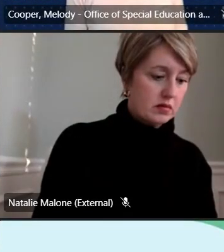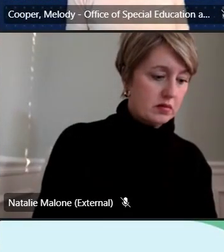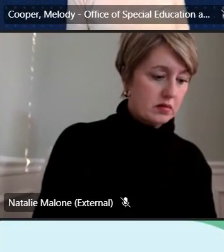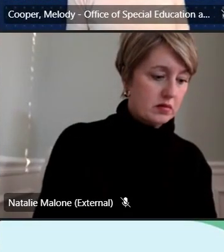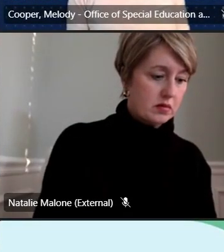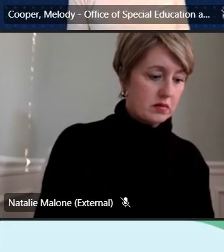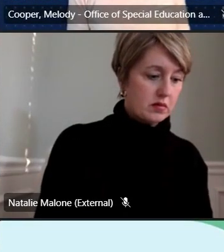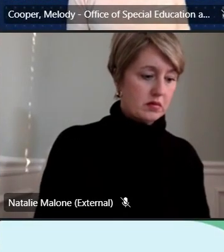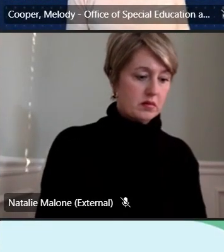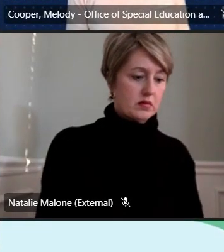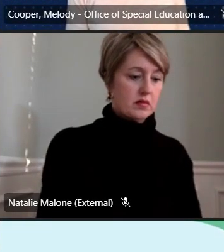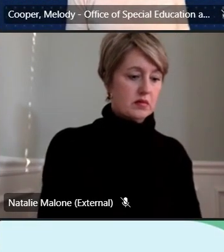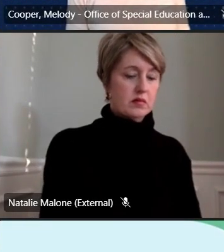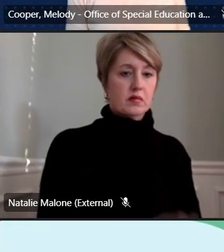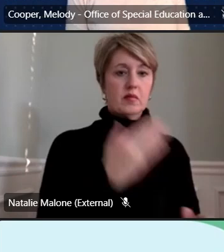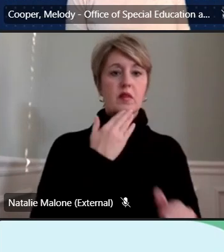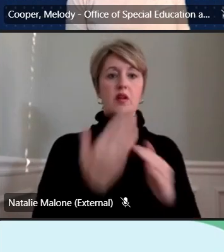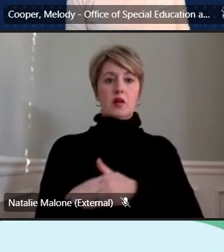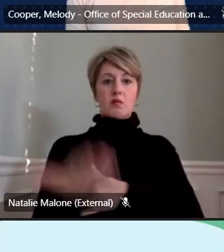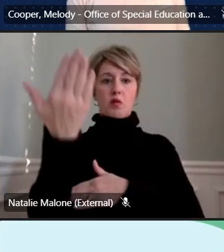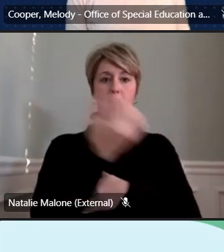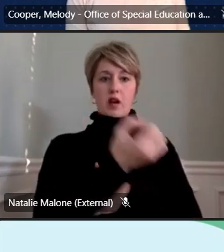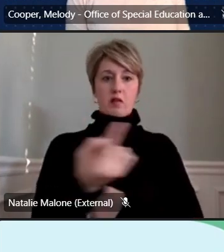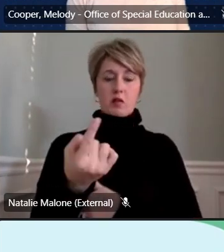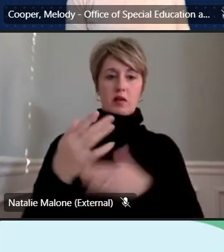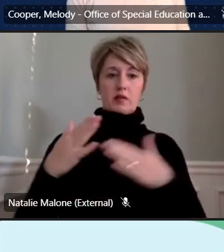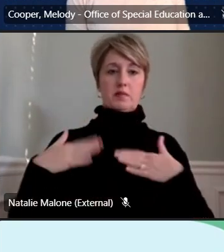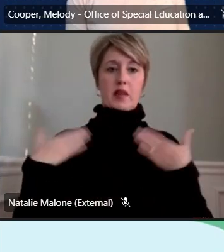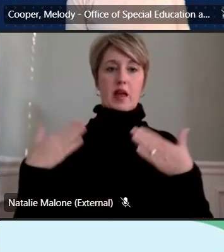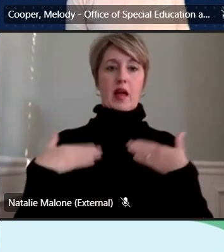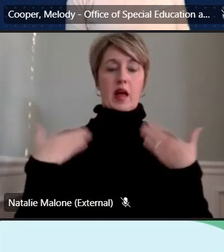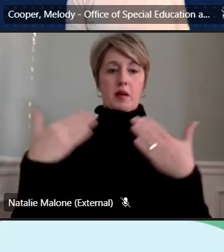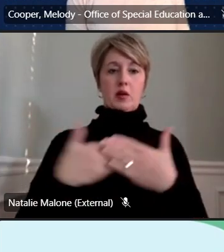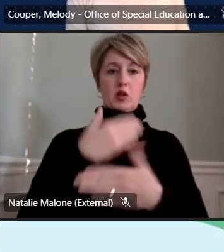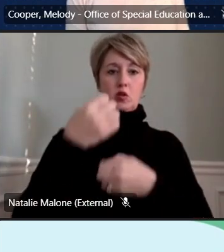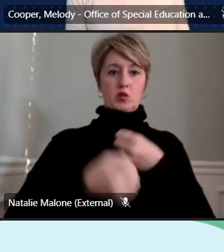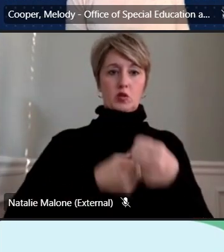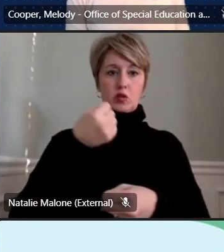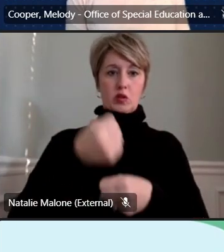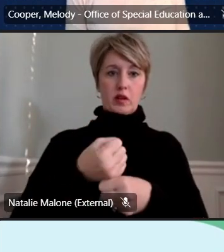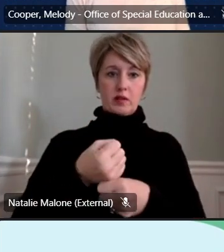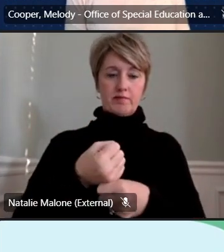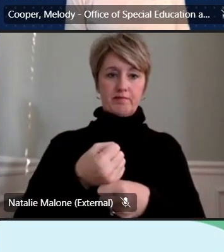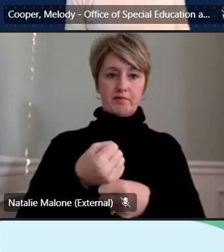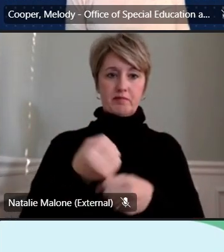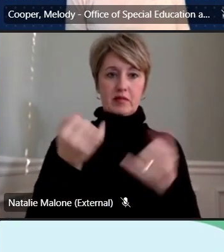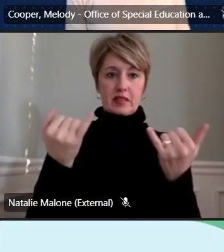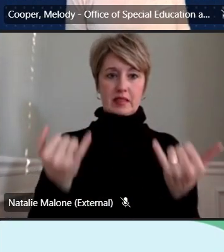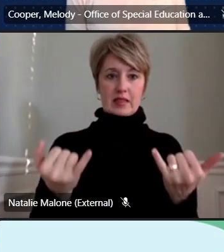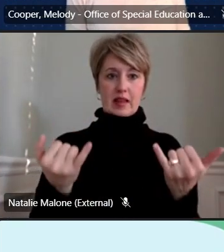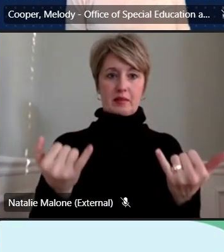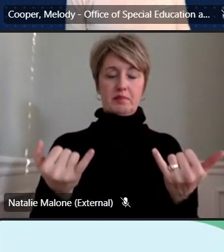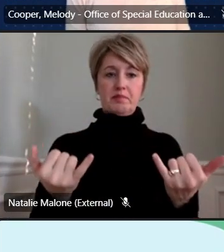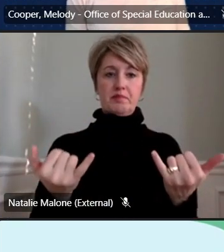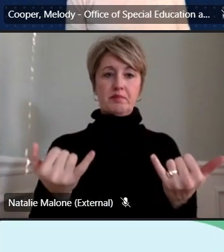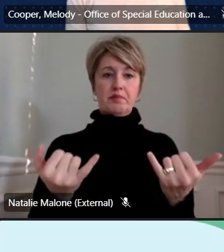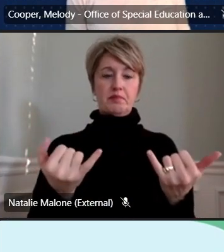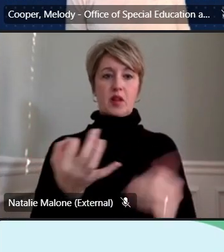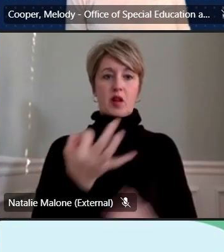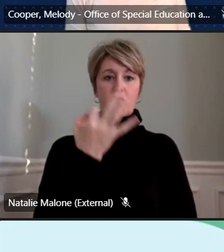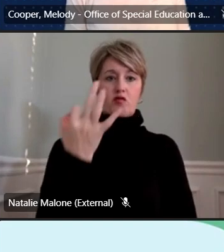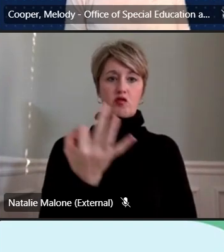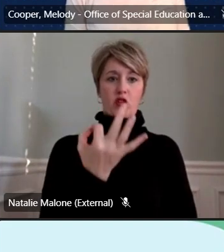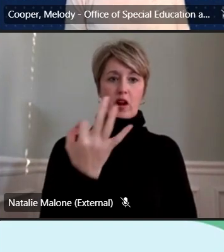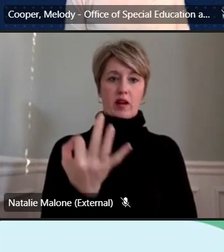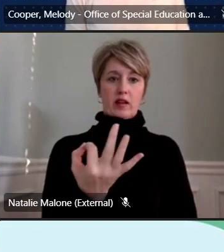Well, good morning, everyone. Happy New Year. Today is Friday,